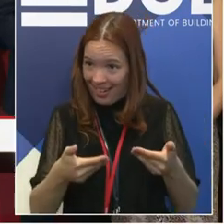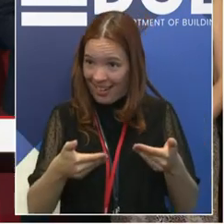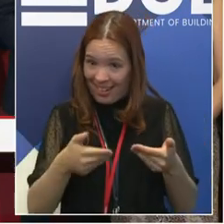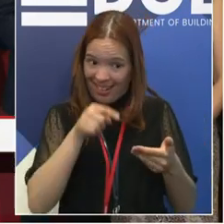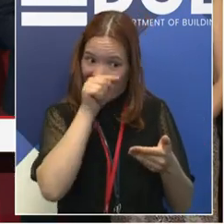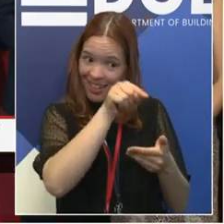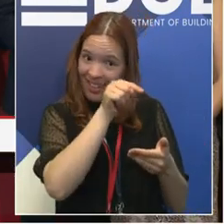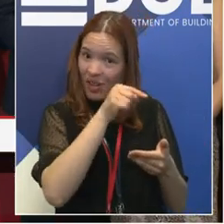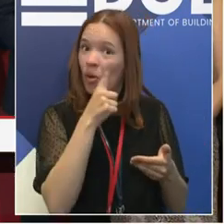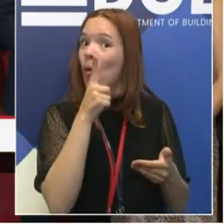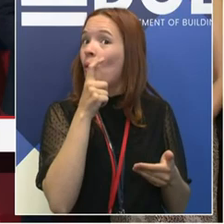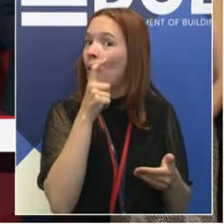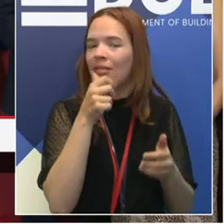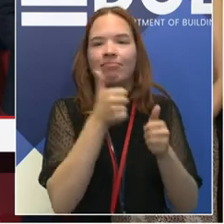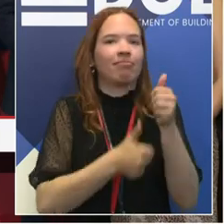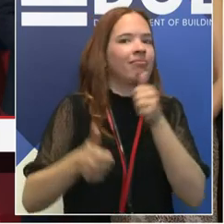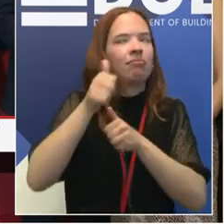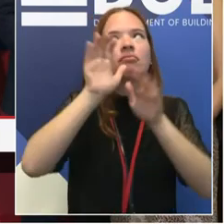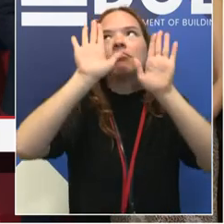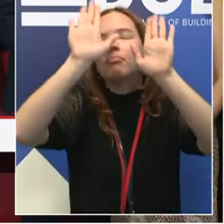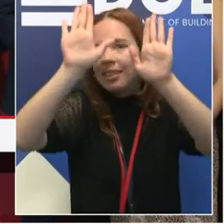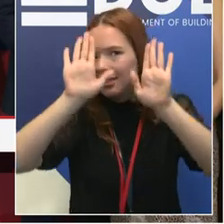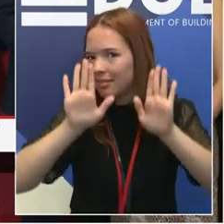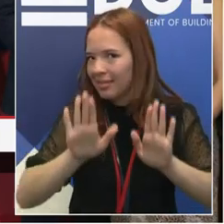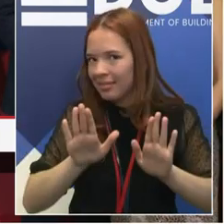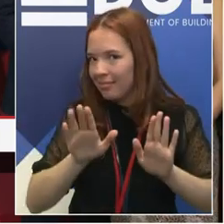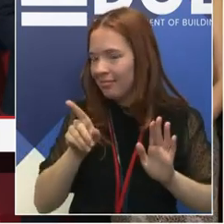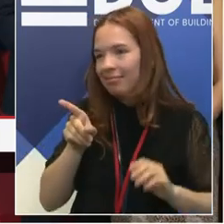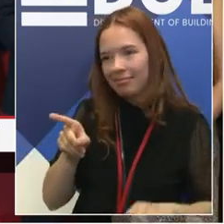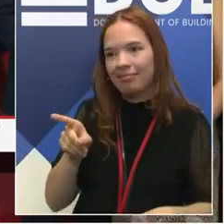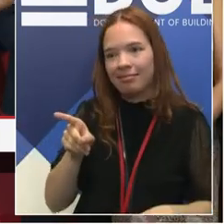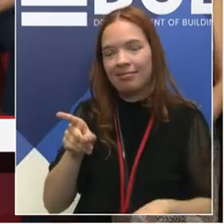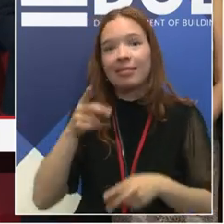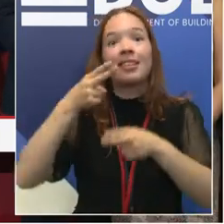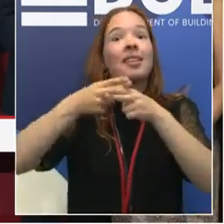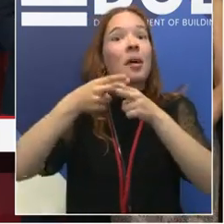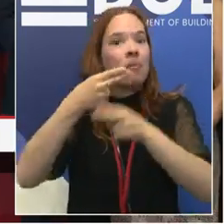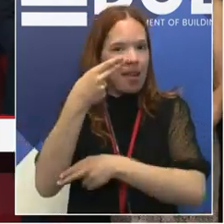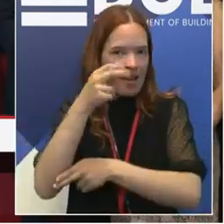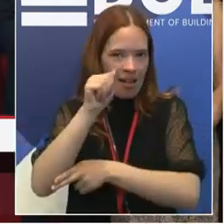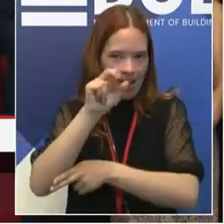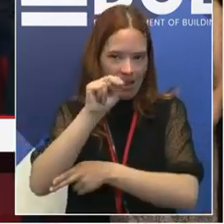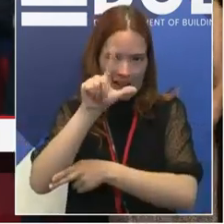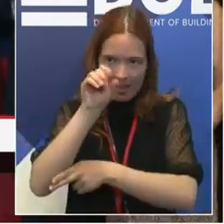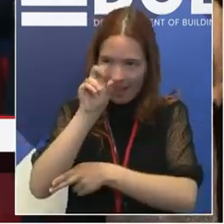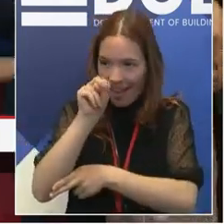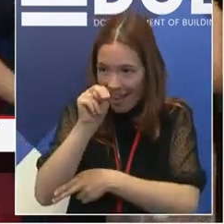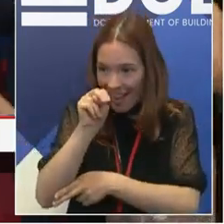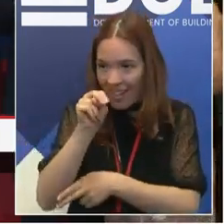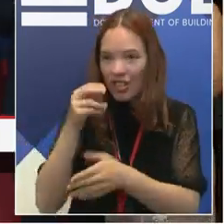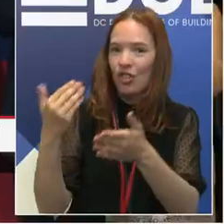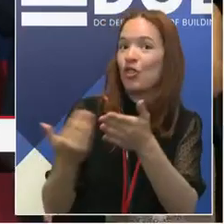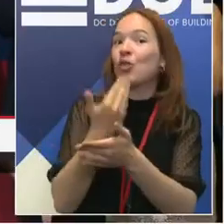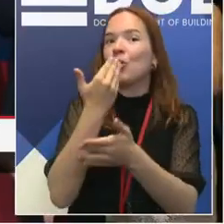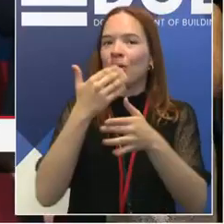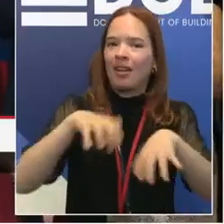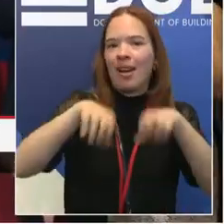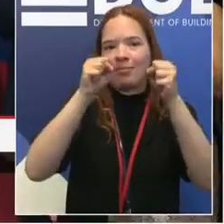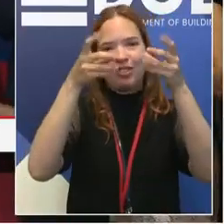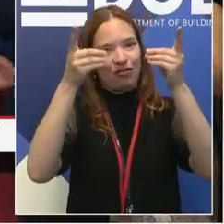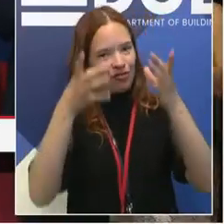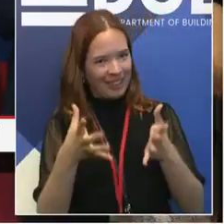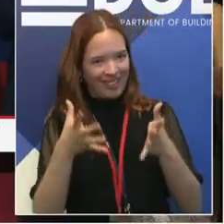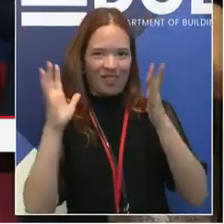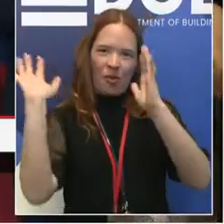government as I appoint Brian Hanlon to be the next director of the Department of Buildings. Join me here,